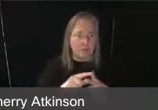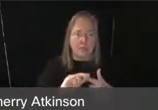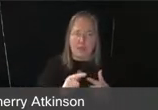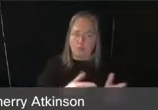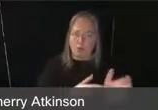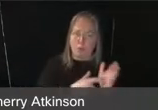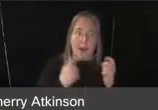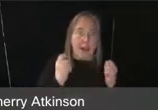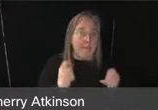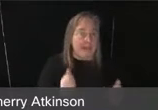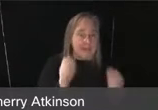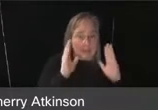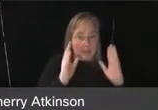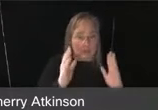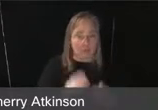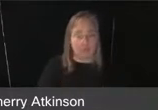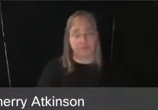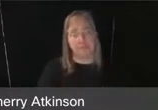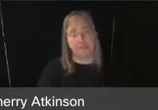attention.